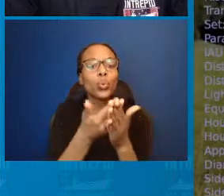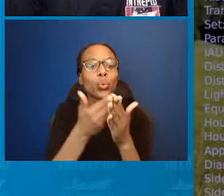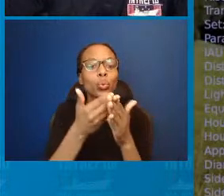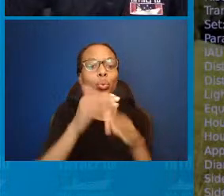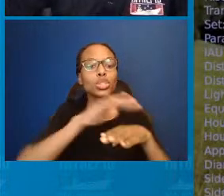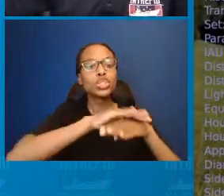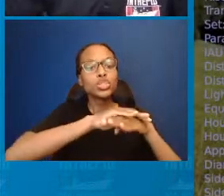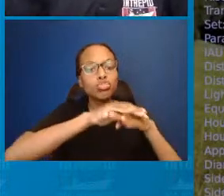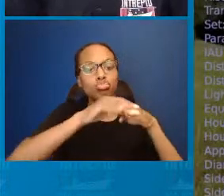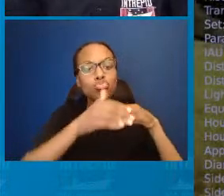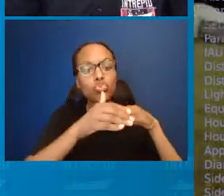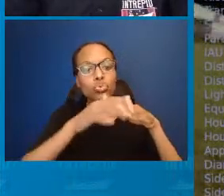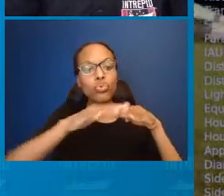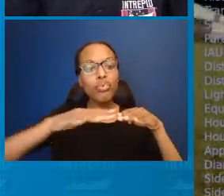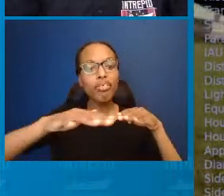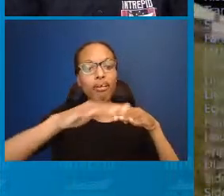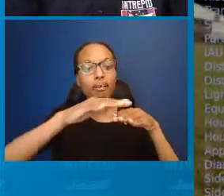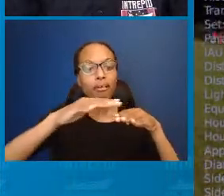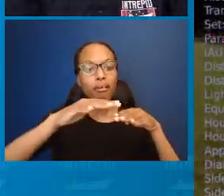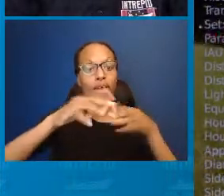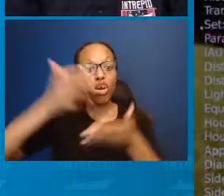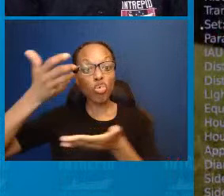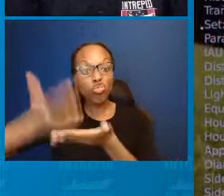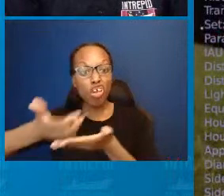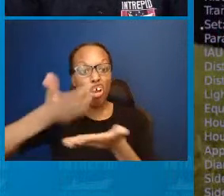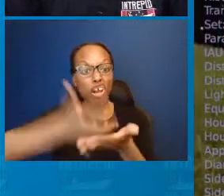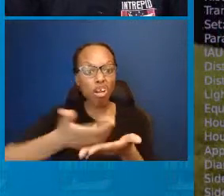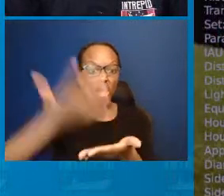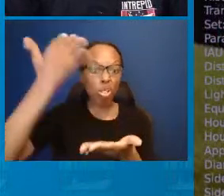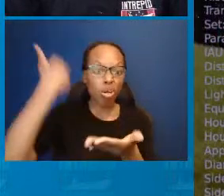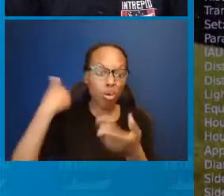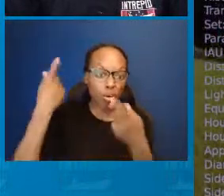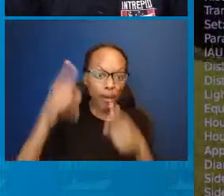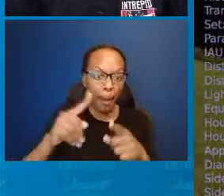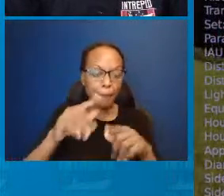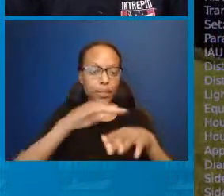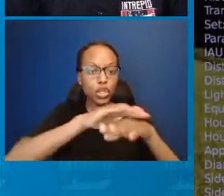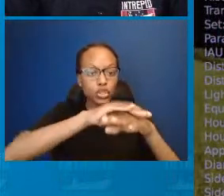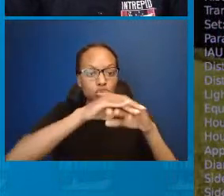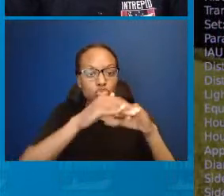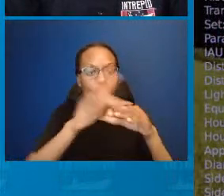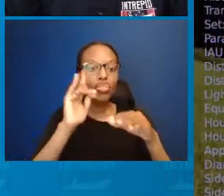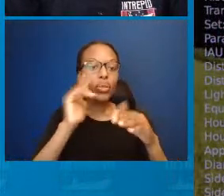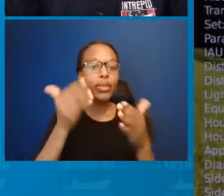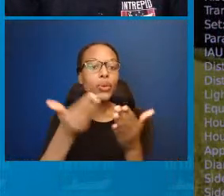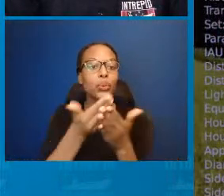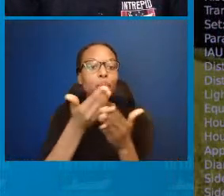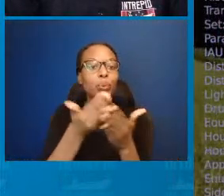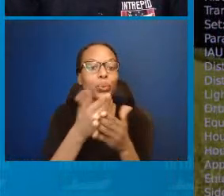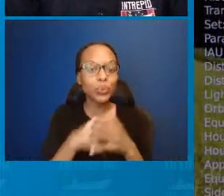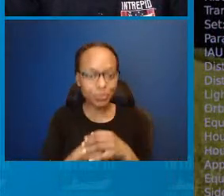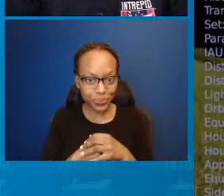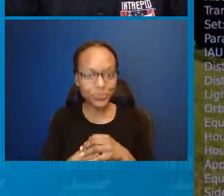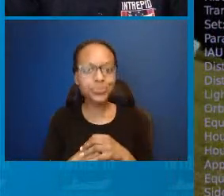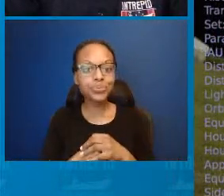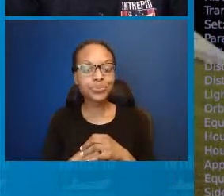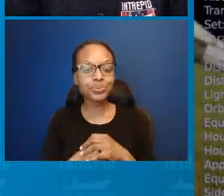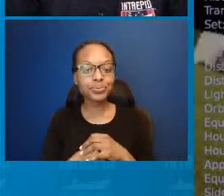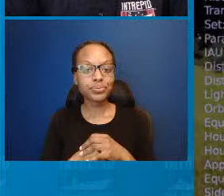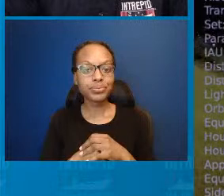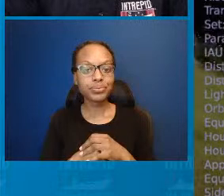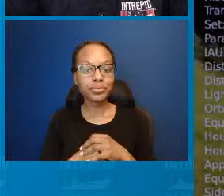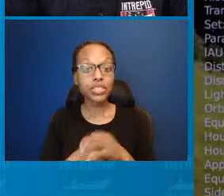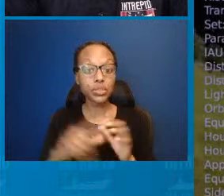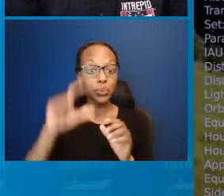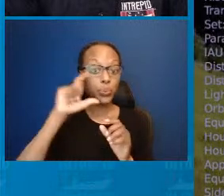from the ground, right? We can look up and we can see other planets as well, right? Like for instance, close to the moon tonight will be Mars.